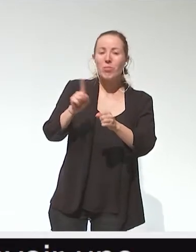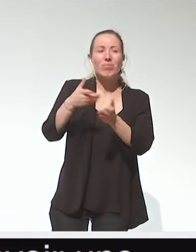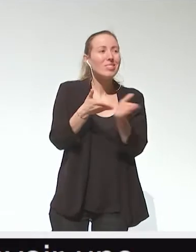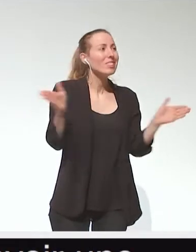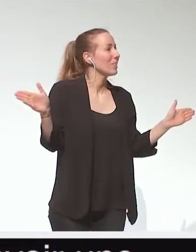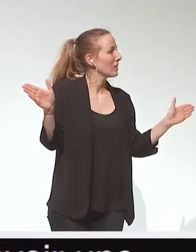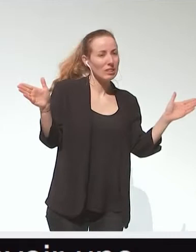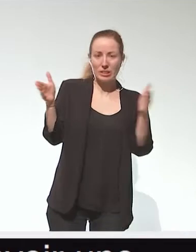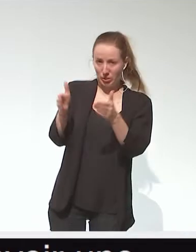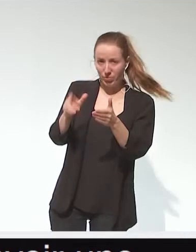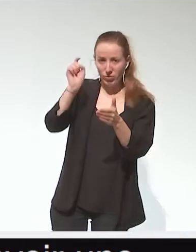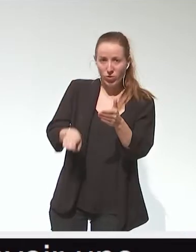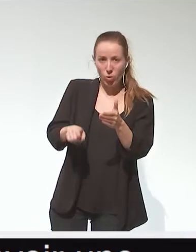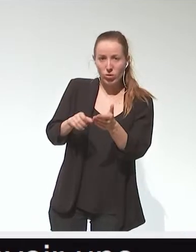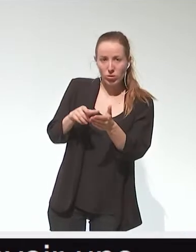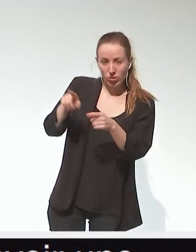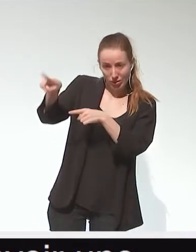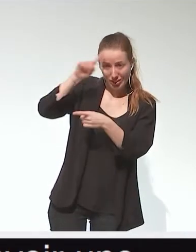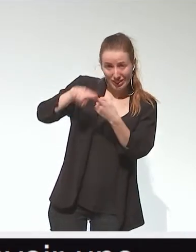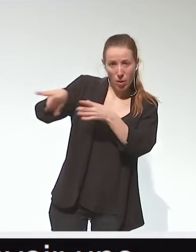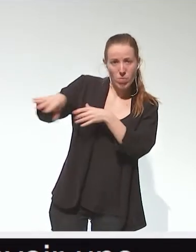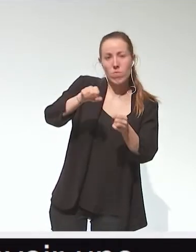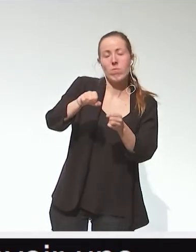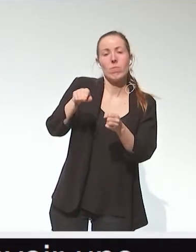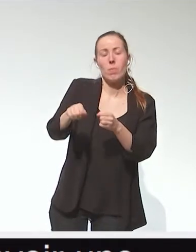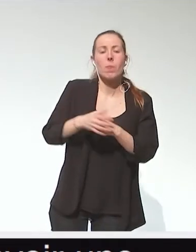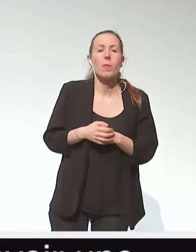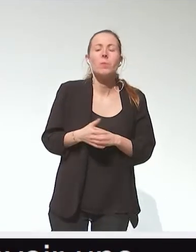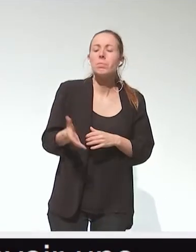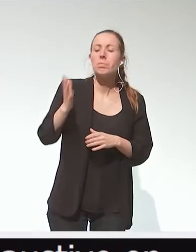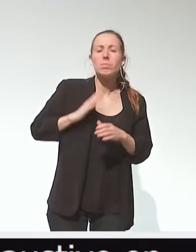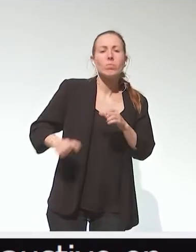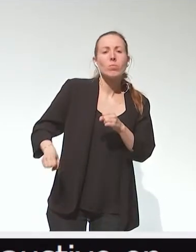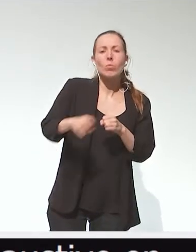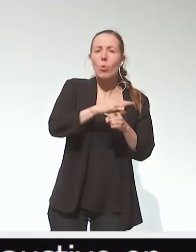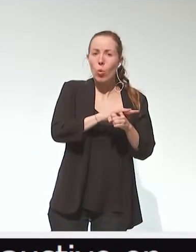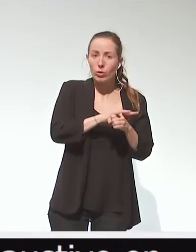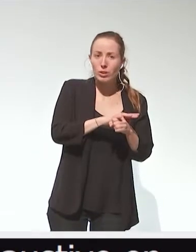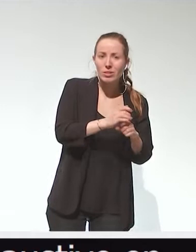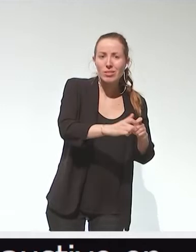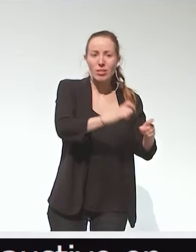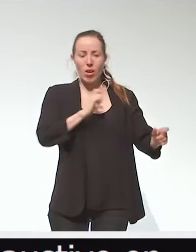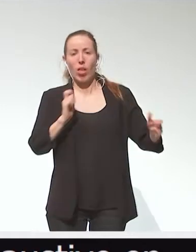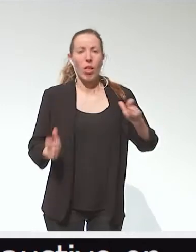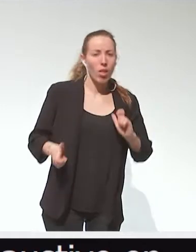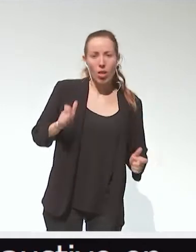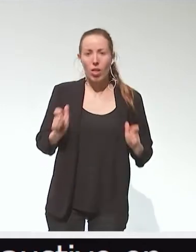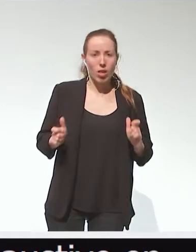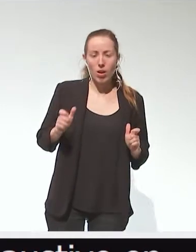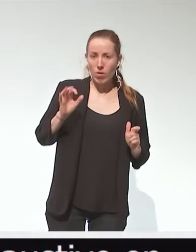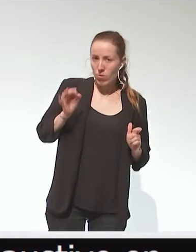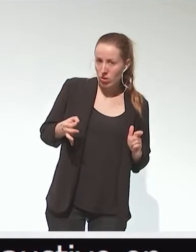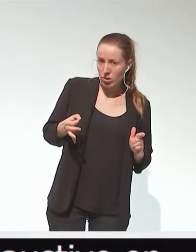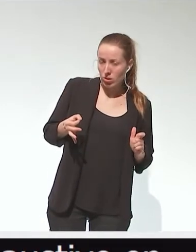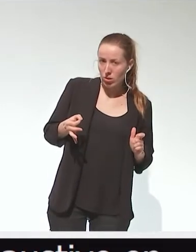our ethos within the Department of Health, the Department of Equality led by the Taoiseach was, we would build back better. That